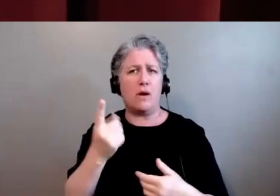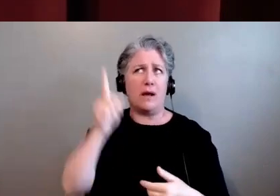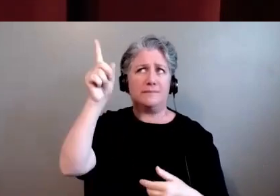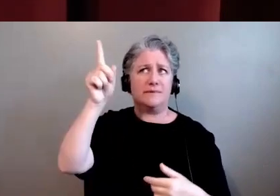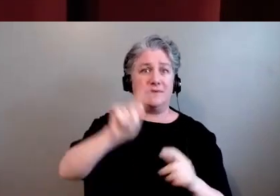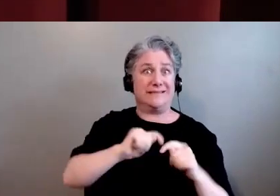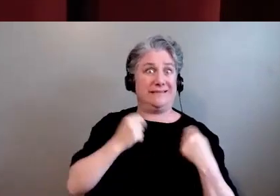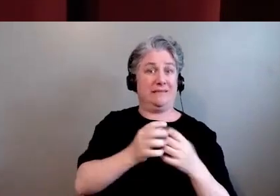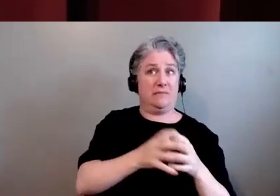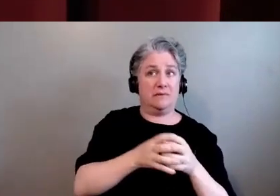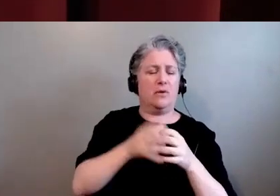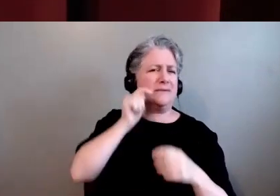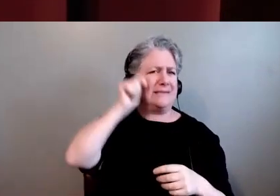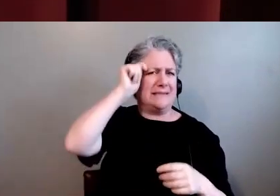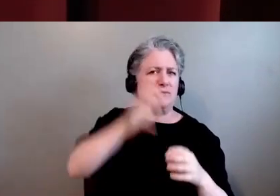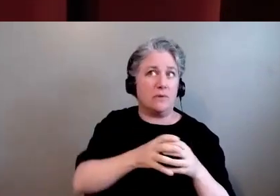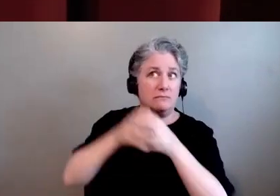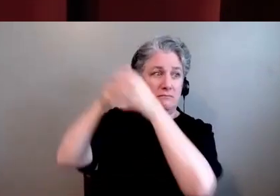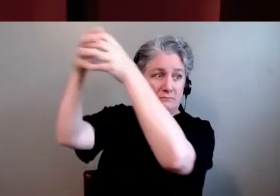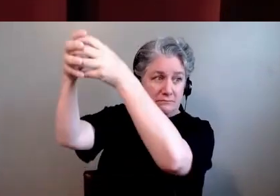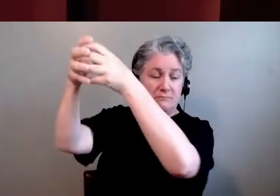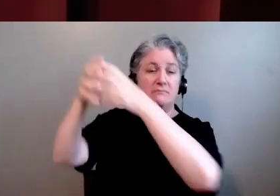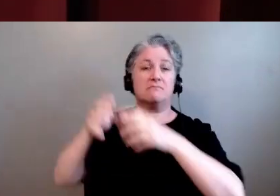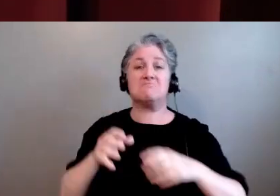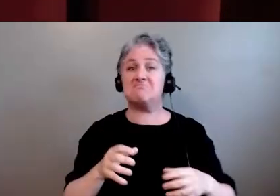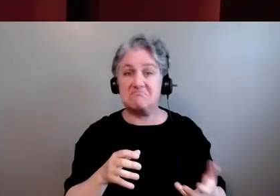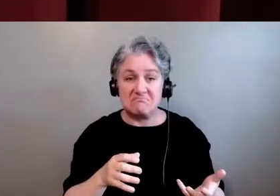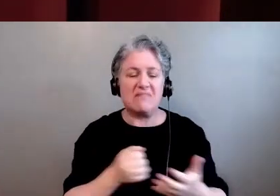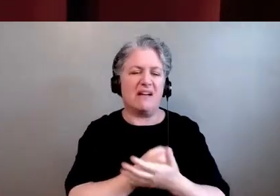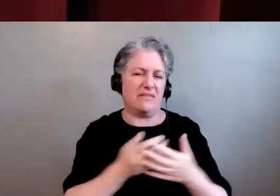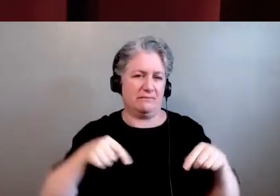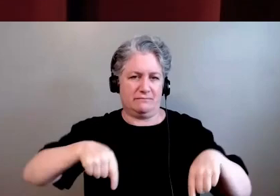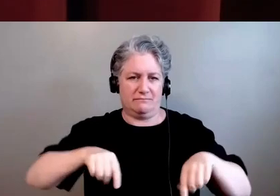to. Otherwise, everything will be on the ground floor here. And